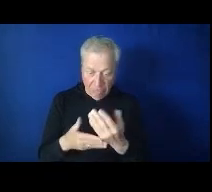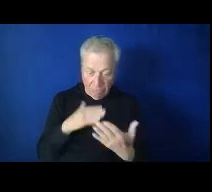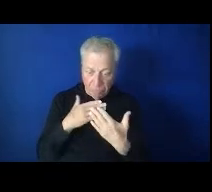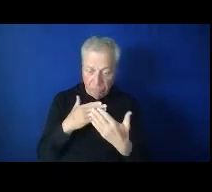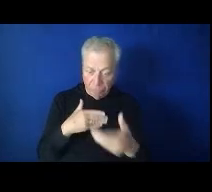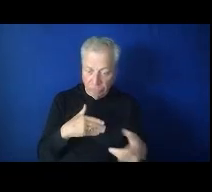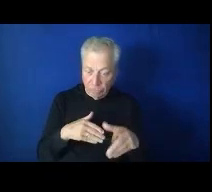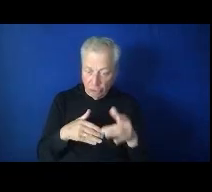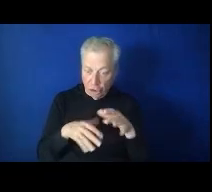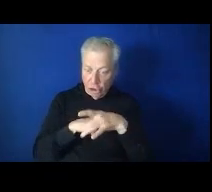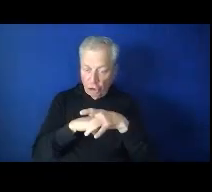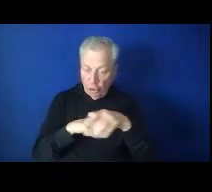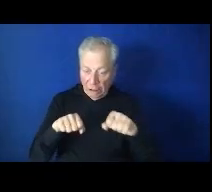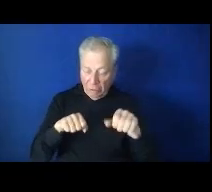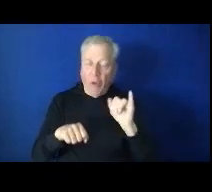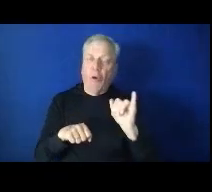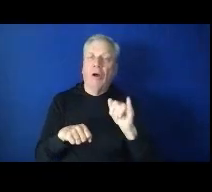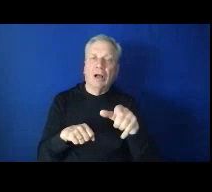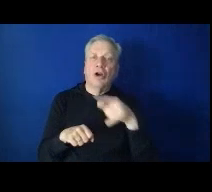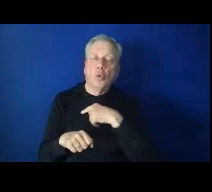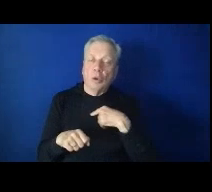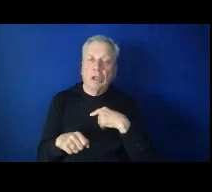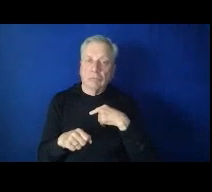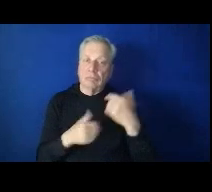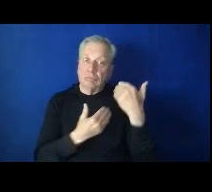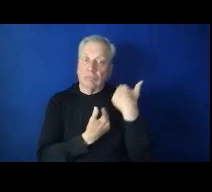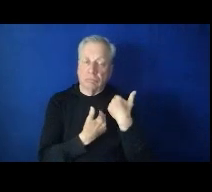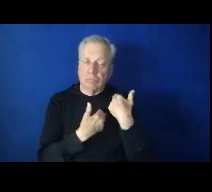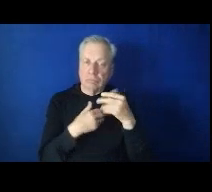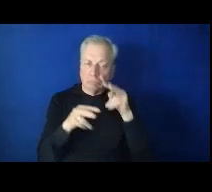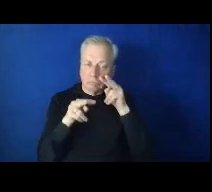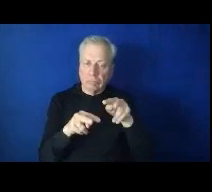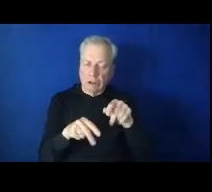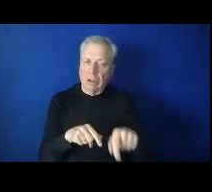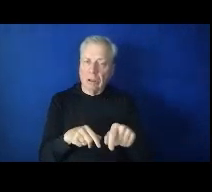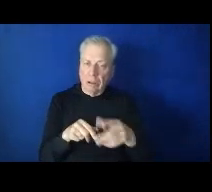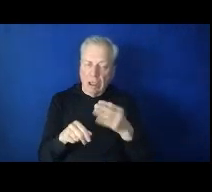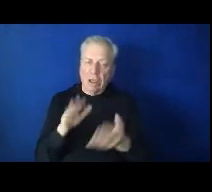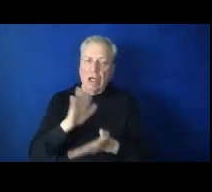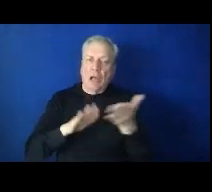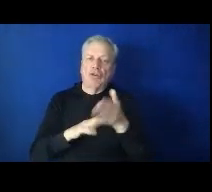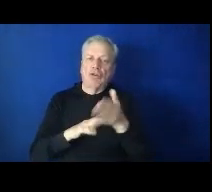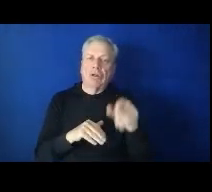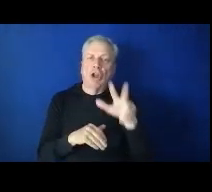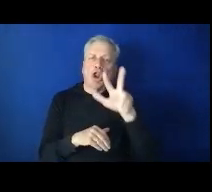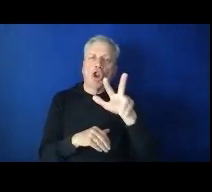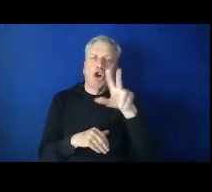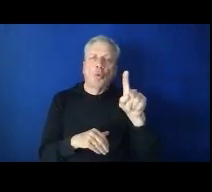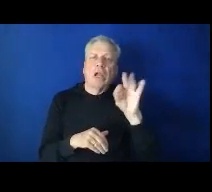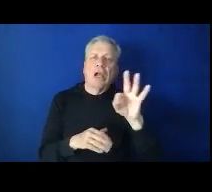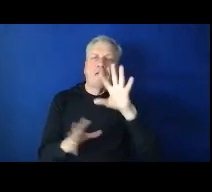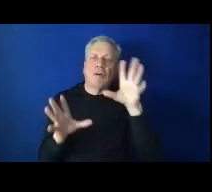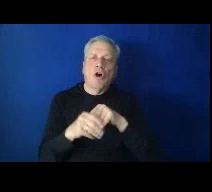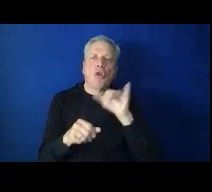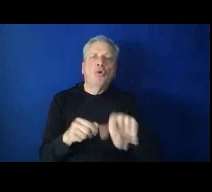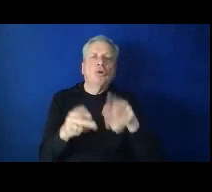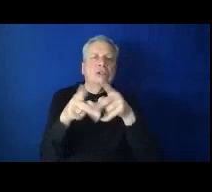We at the University of Utah operate this network. We own and operate 31 of these